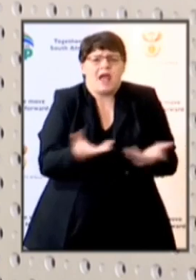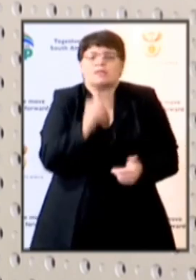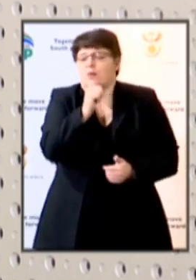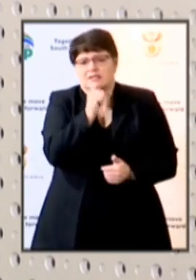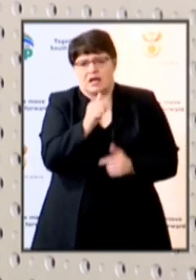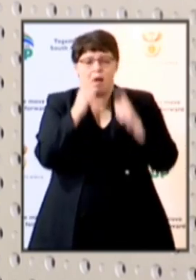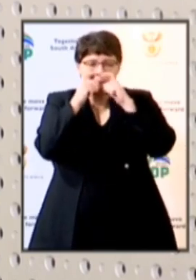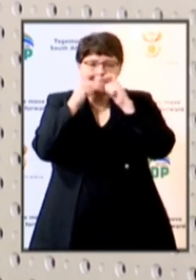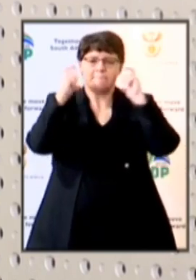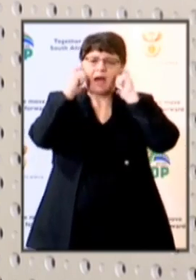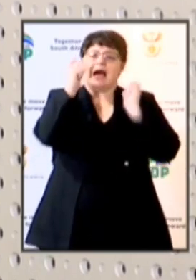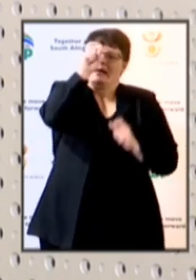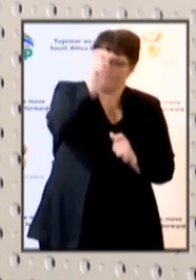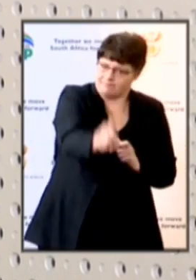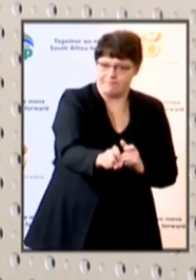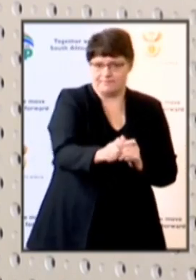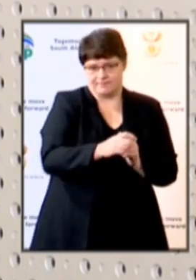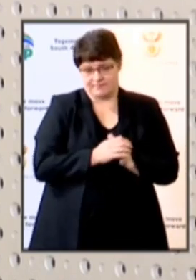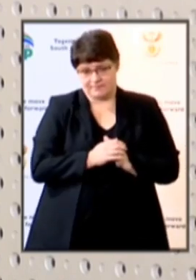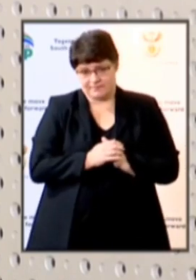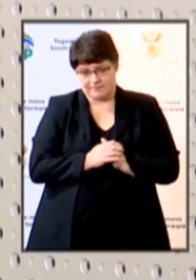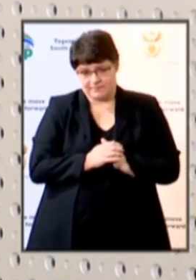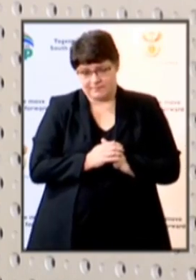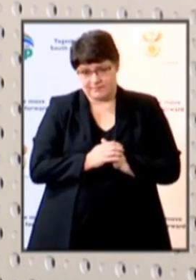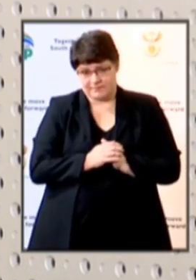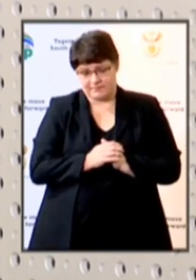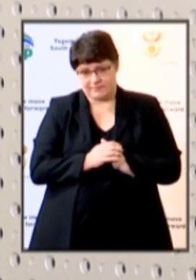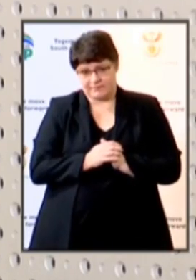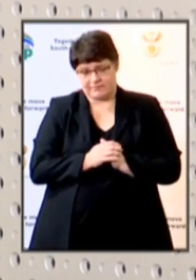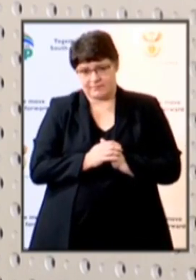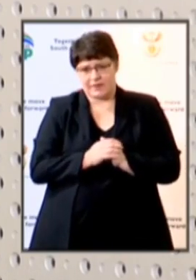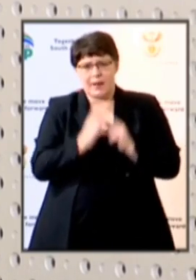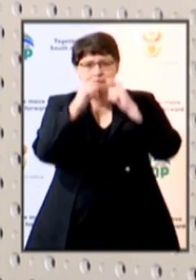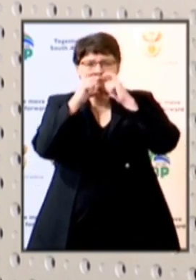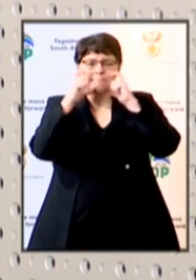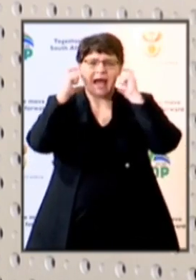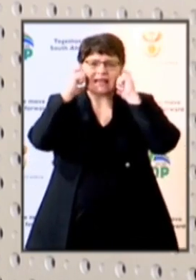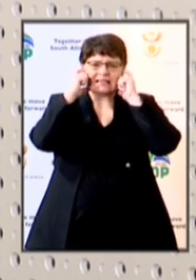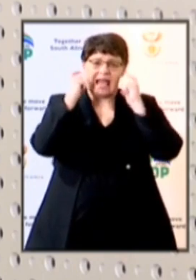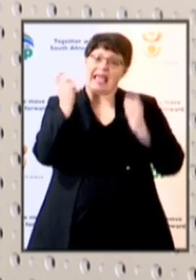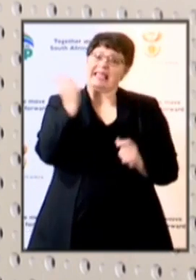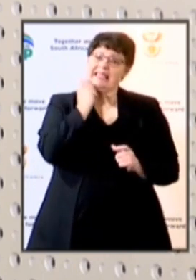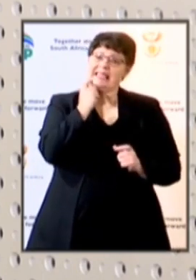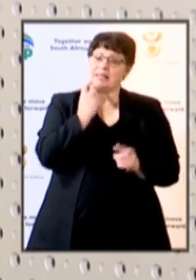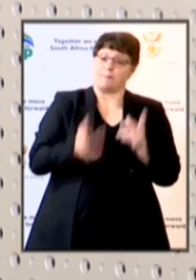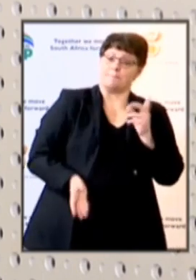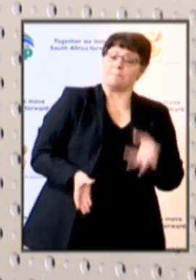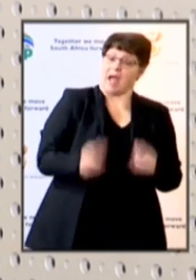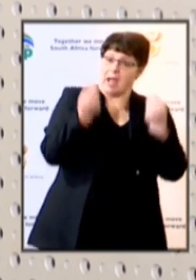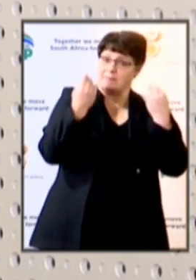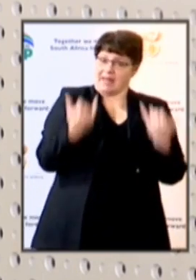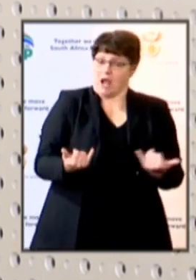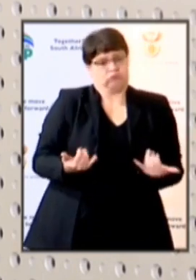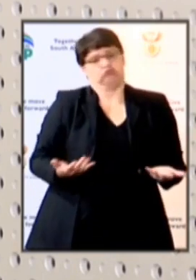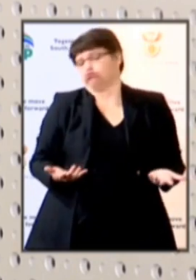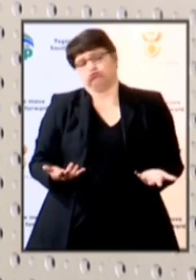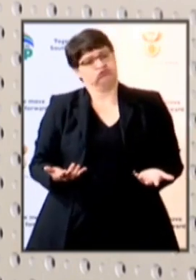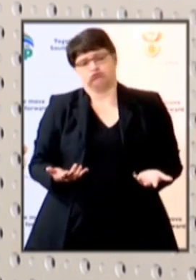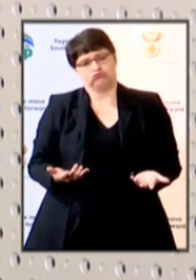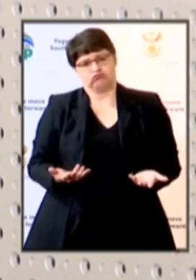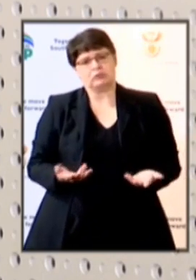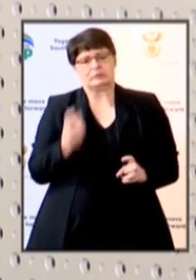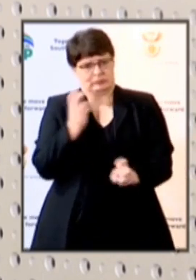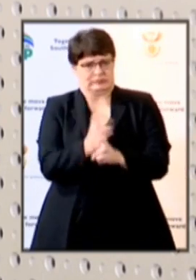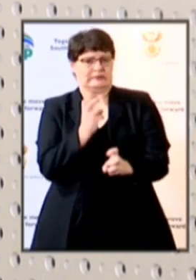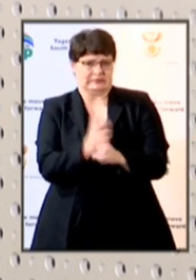Now we know that these masks may not be easily available for now,